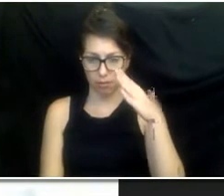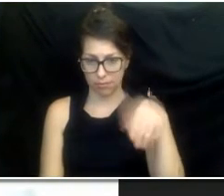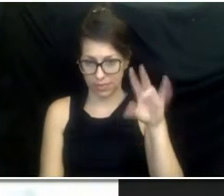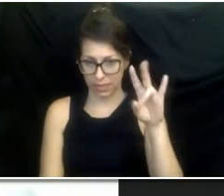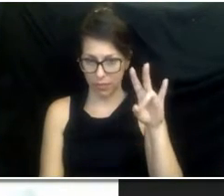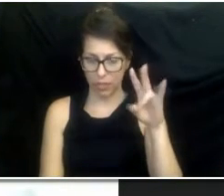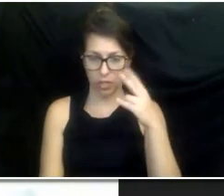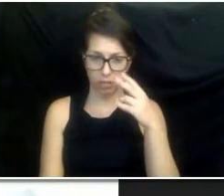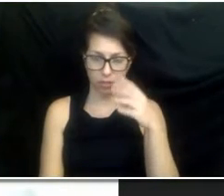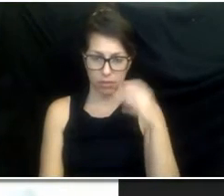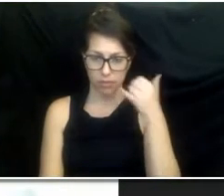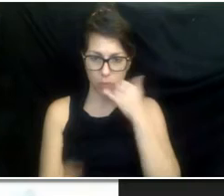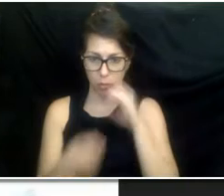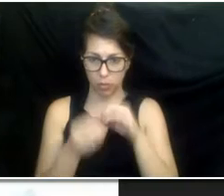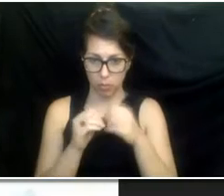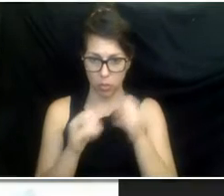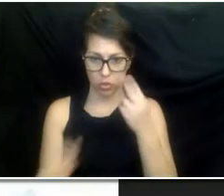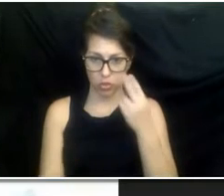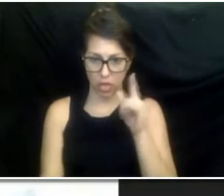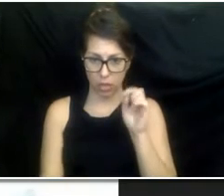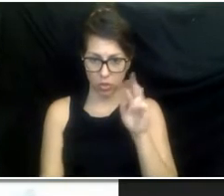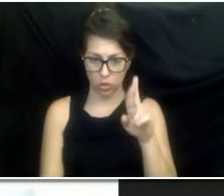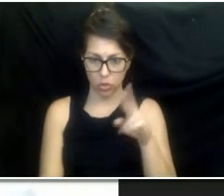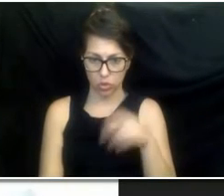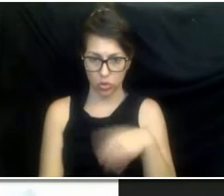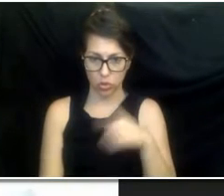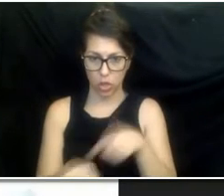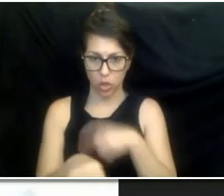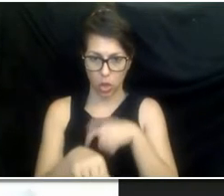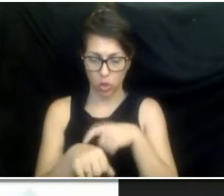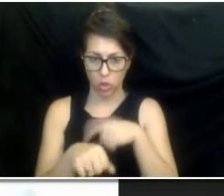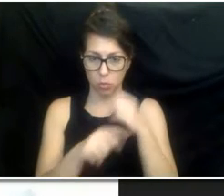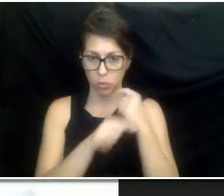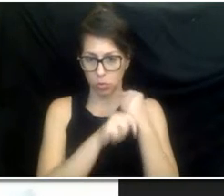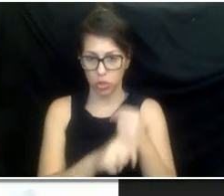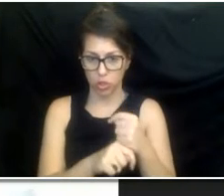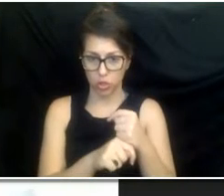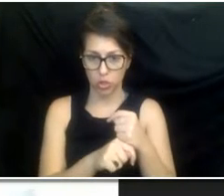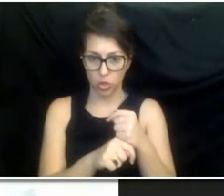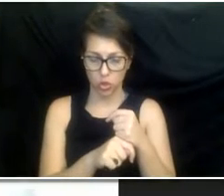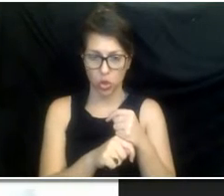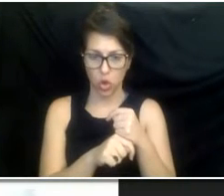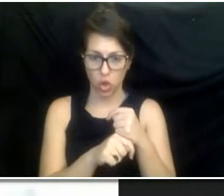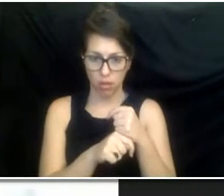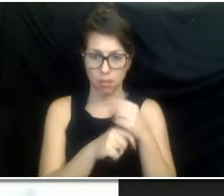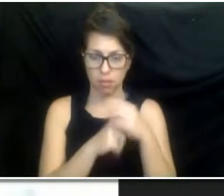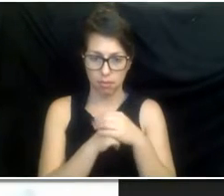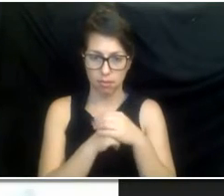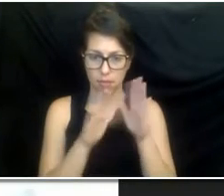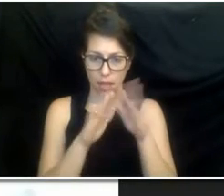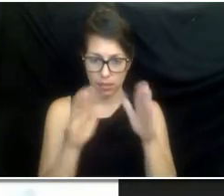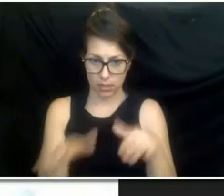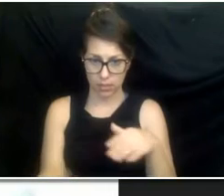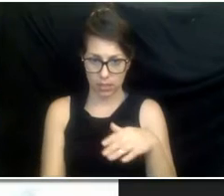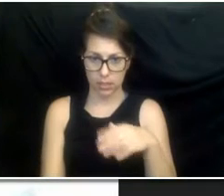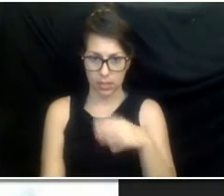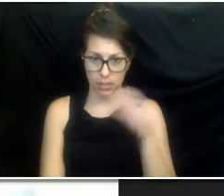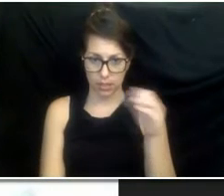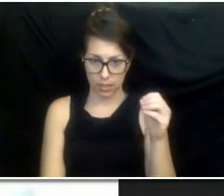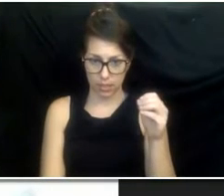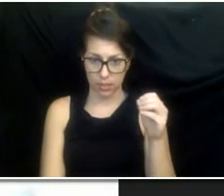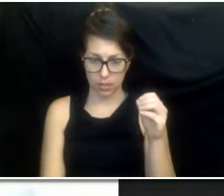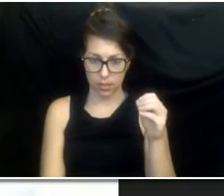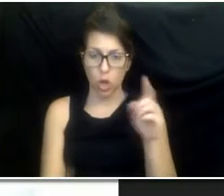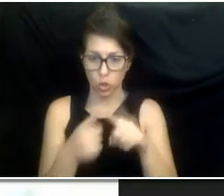were committed to preventing an ending domestic violence sexual assault and relationship abuse and creating a violence free